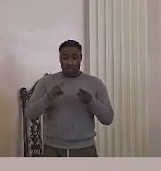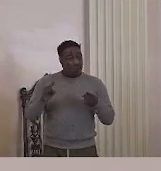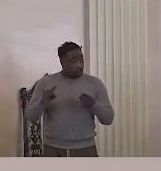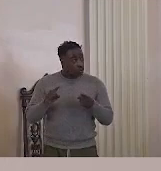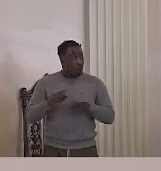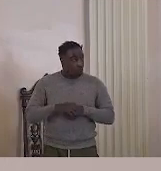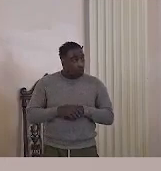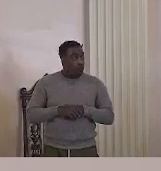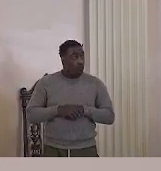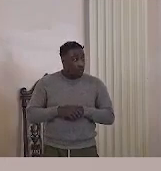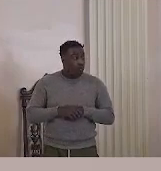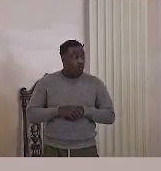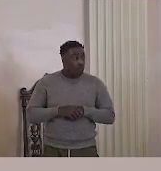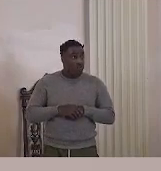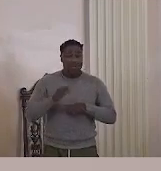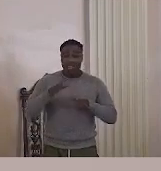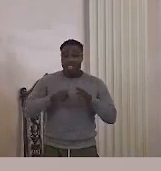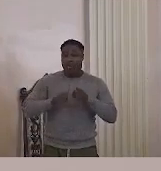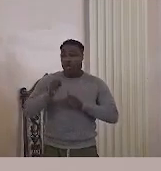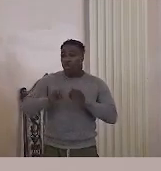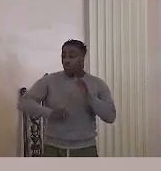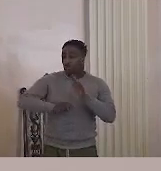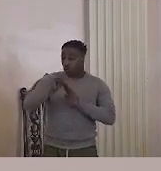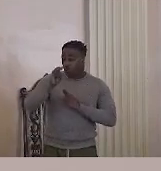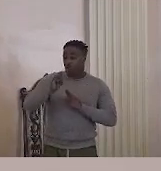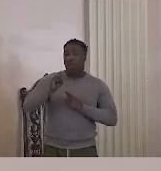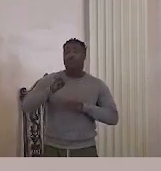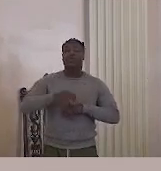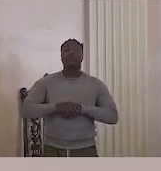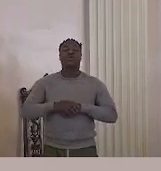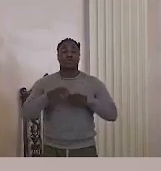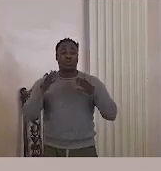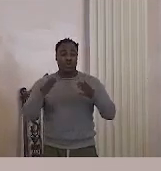cohere in the most mature iterations.